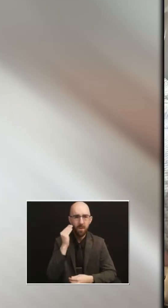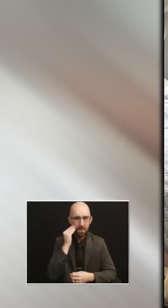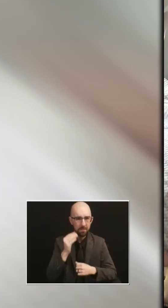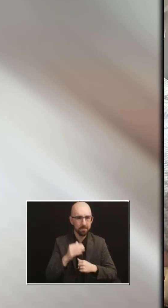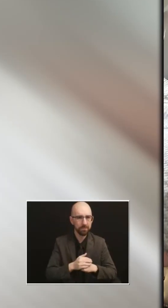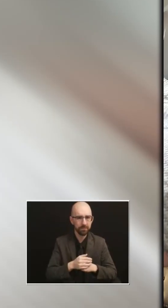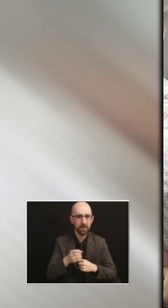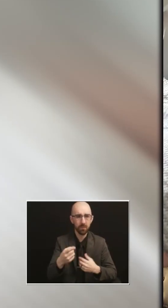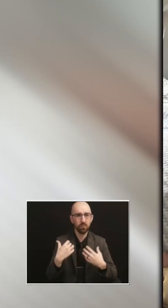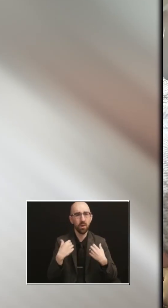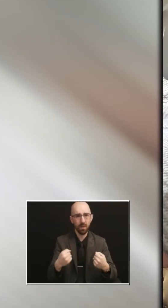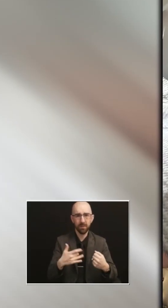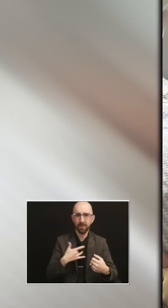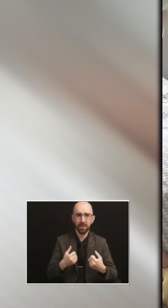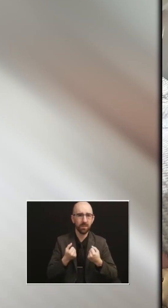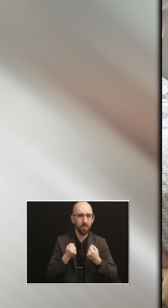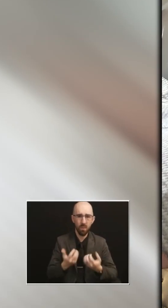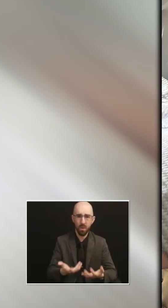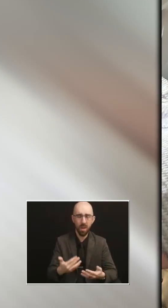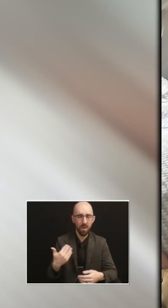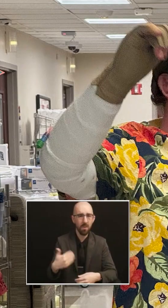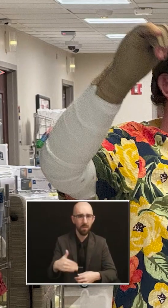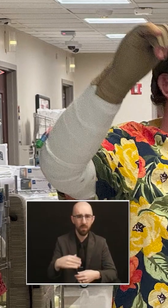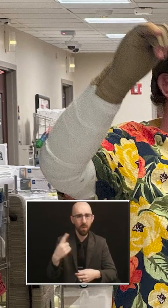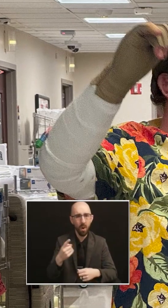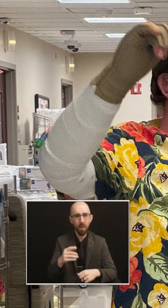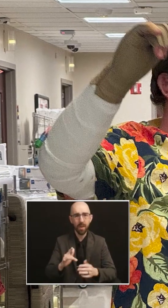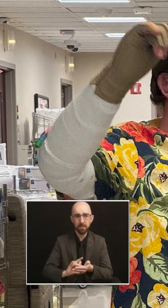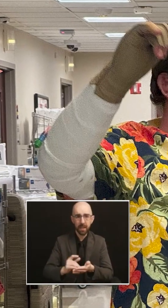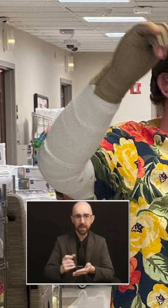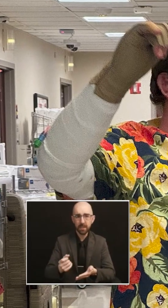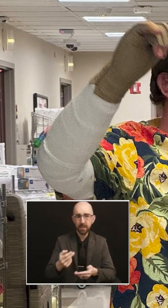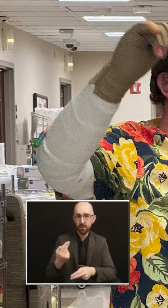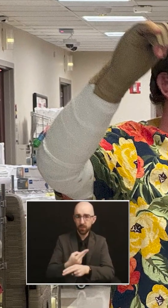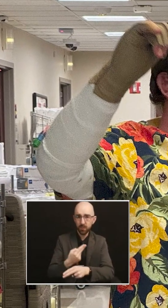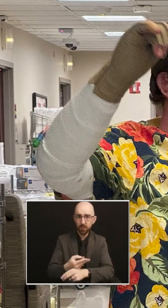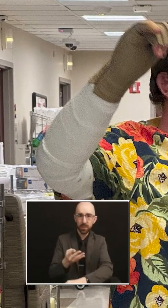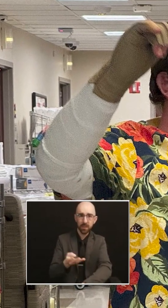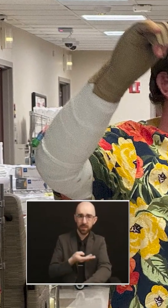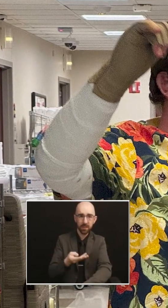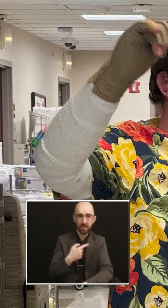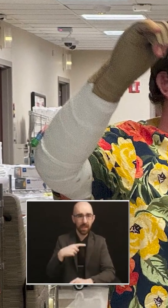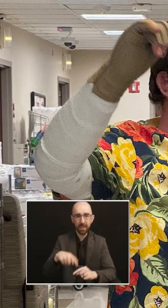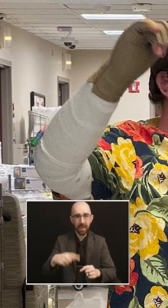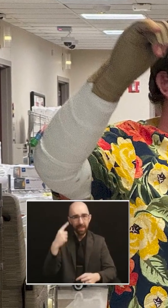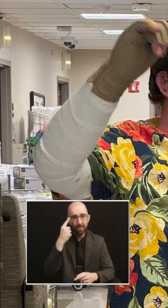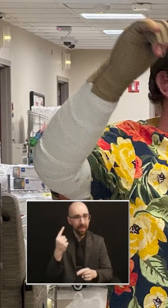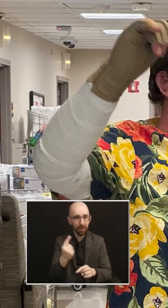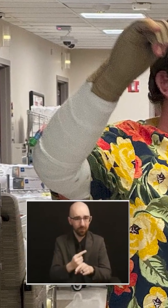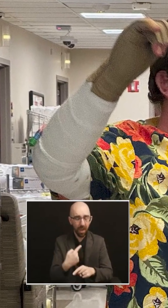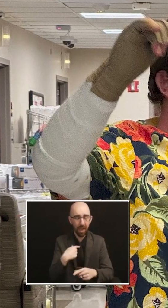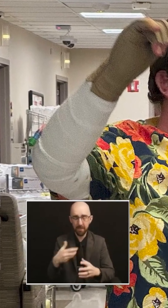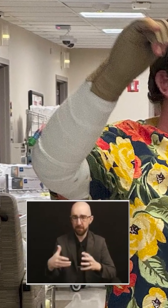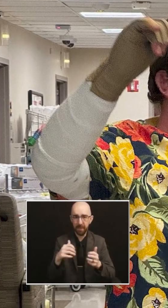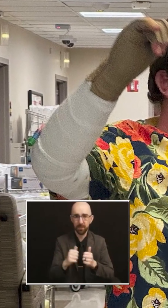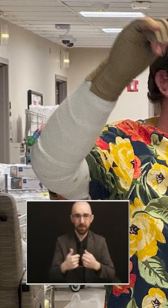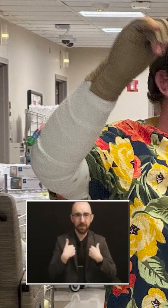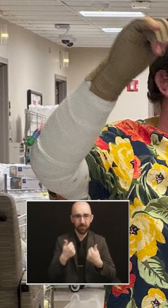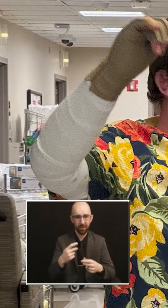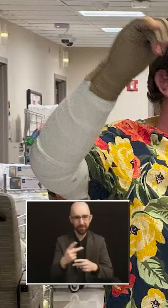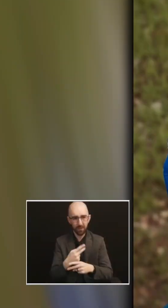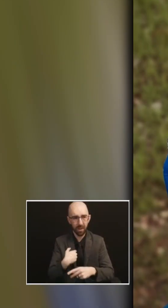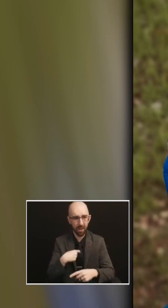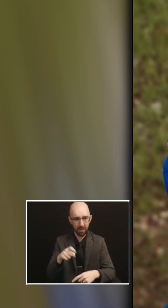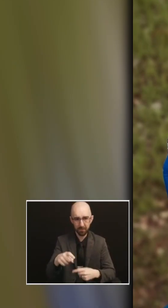you're always on drugs, so you can never think straight. And it just messes with you, trying to figure out what you're supposed to do and everything when you can't think